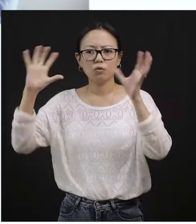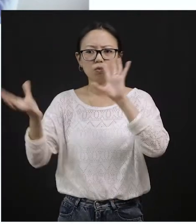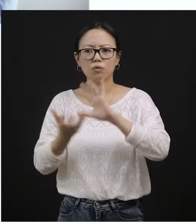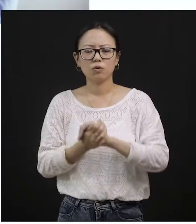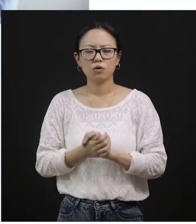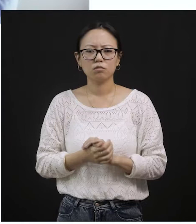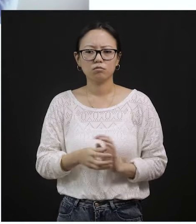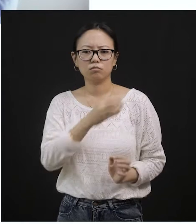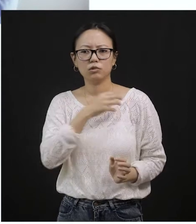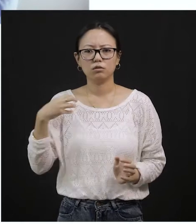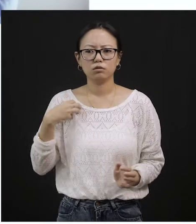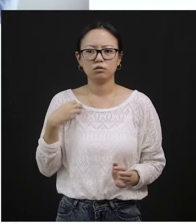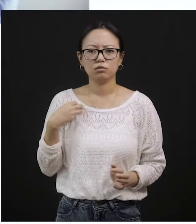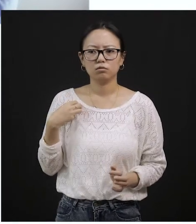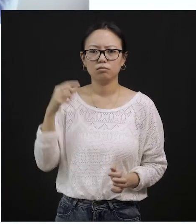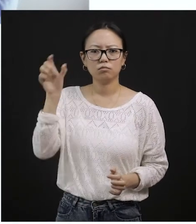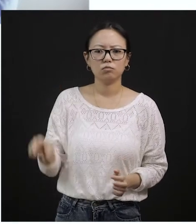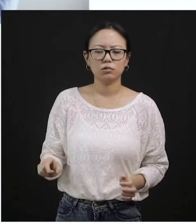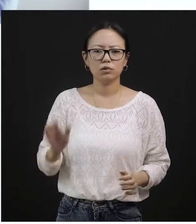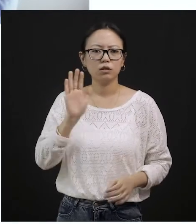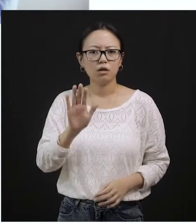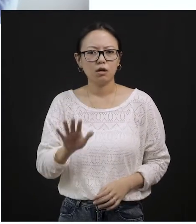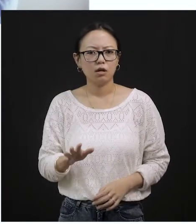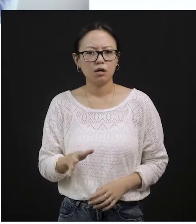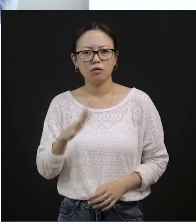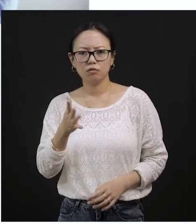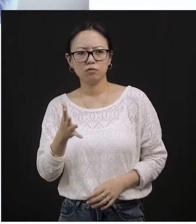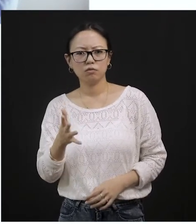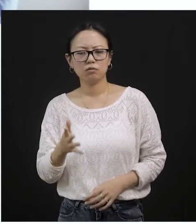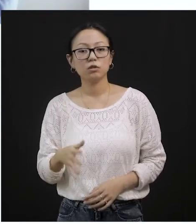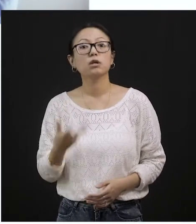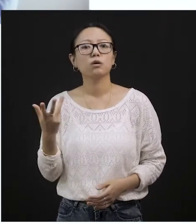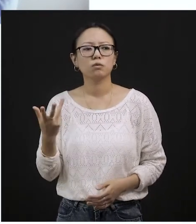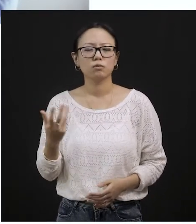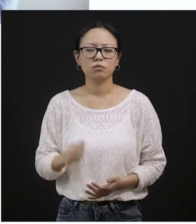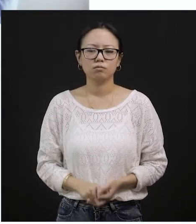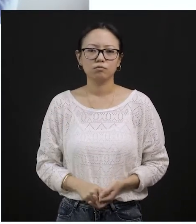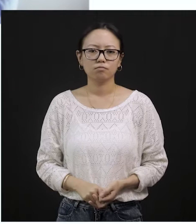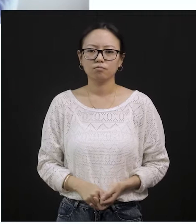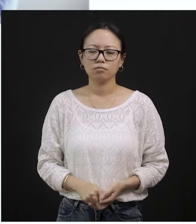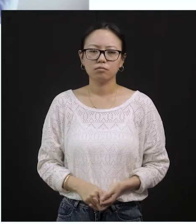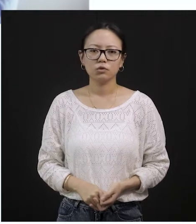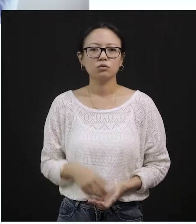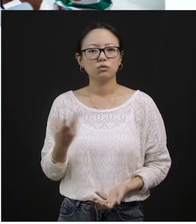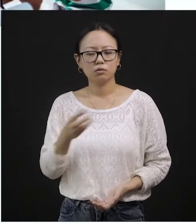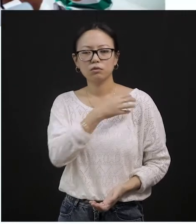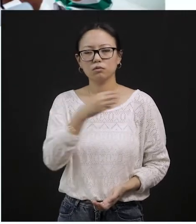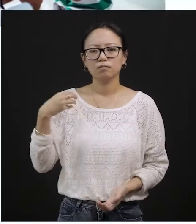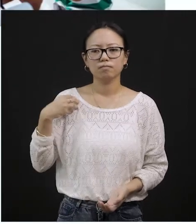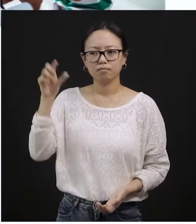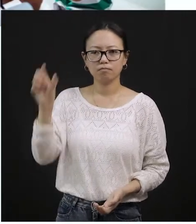dying every day, if there was no doctor with us. So this is the second important